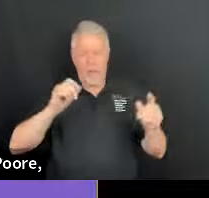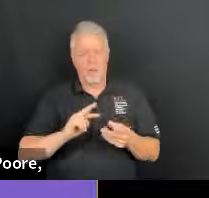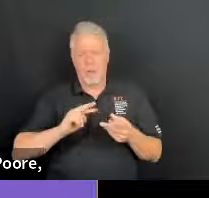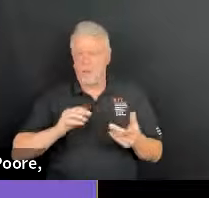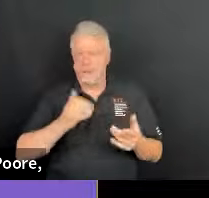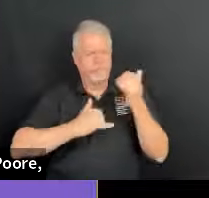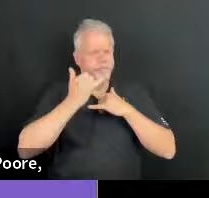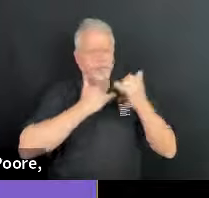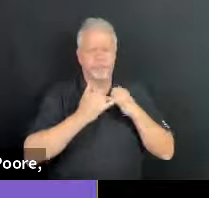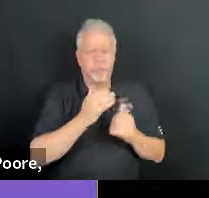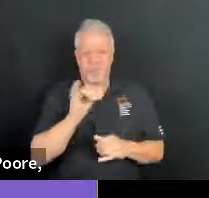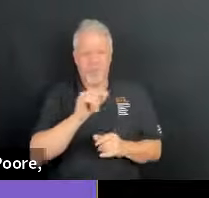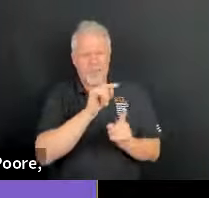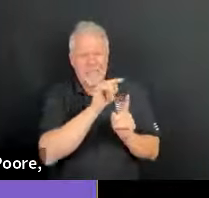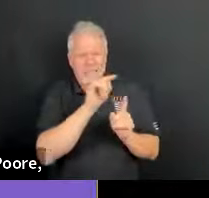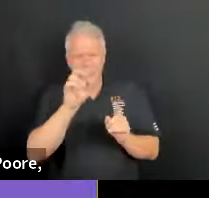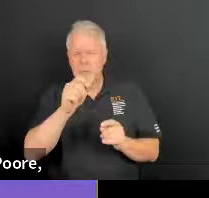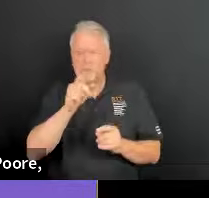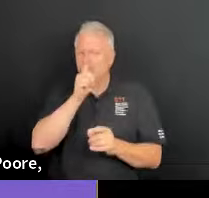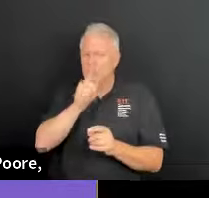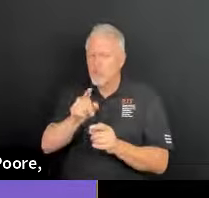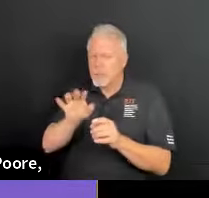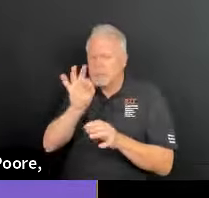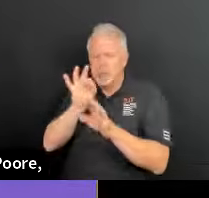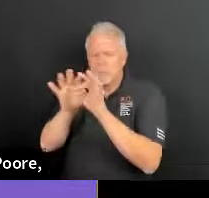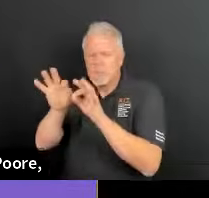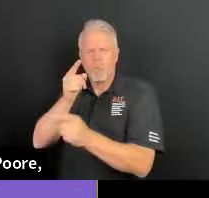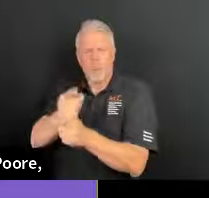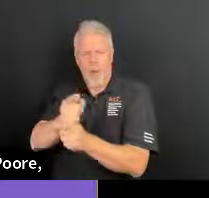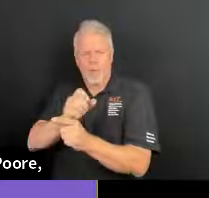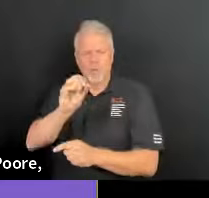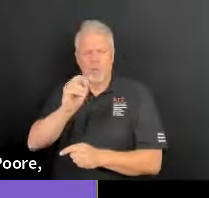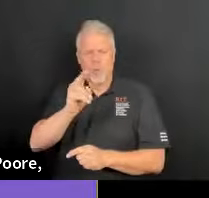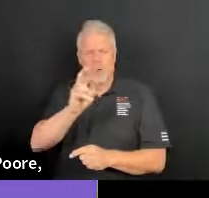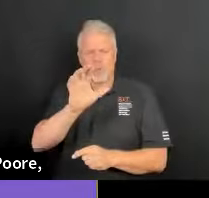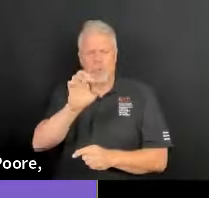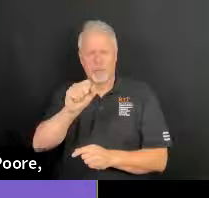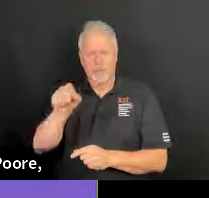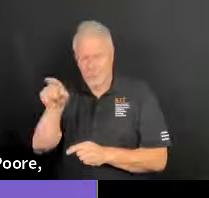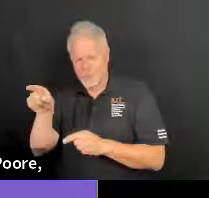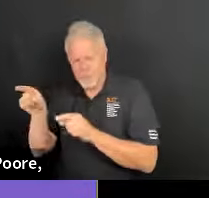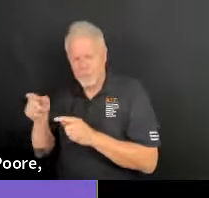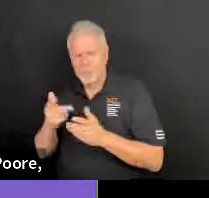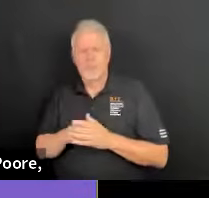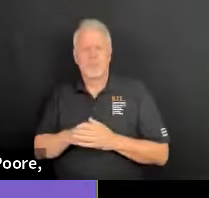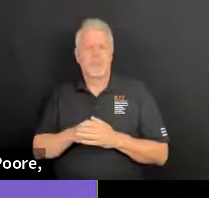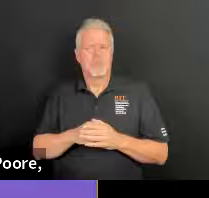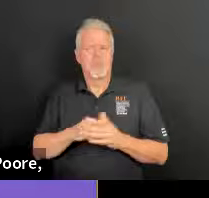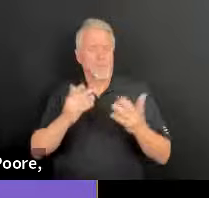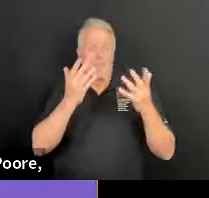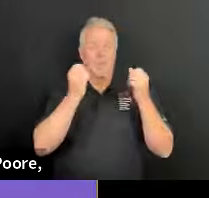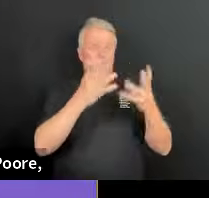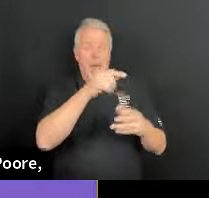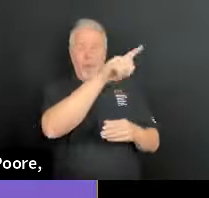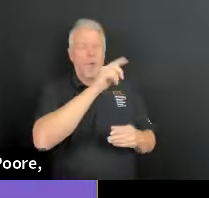information and knowledge. On the internet, we know there's so much misinformation out there that we really need to be able to find those nuggets of truth